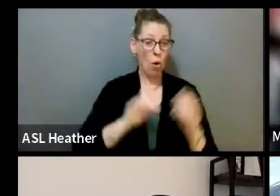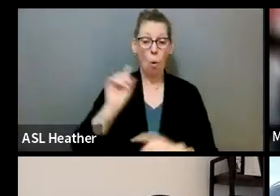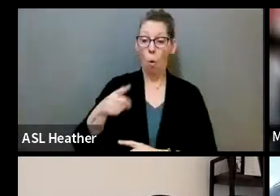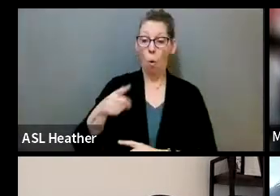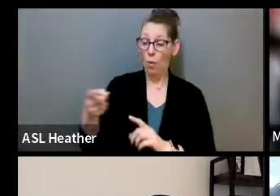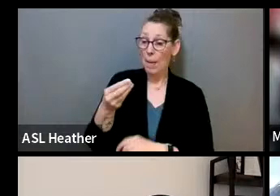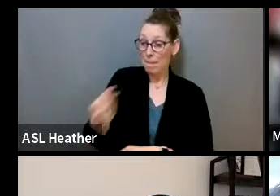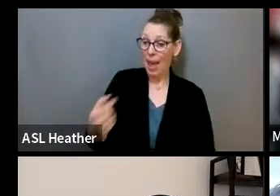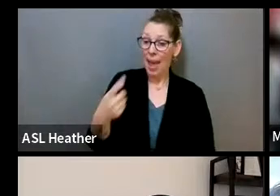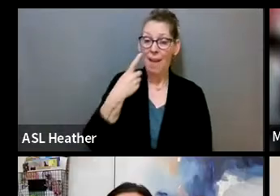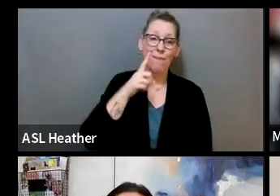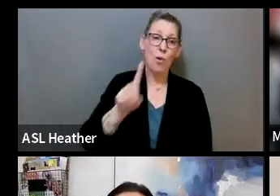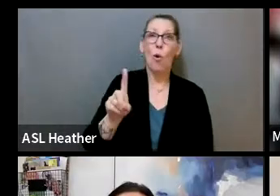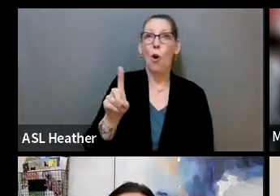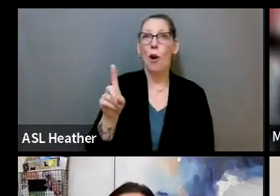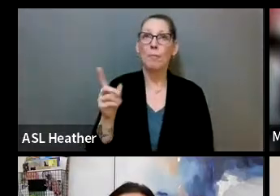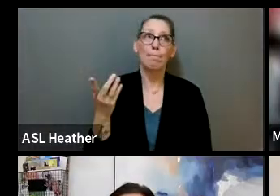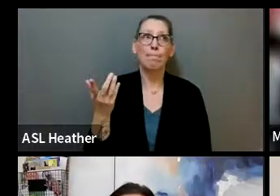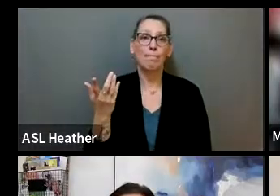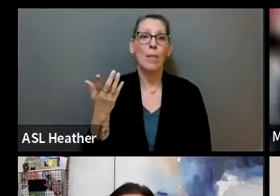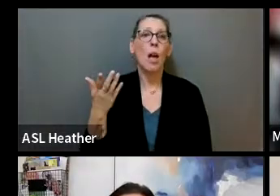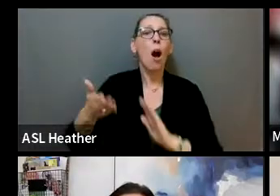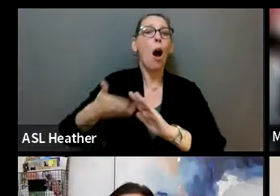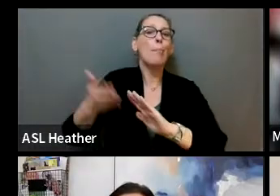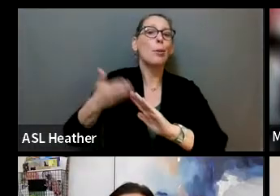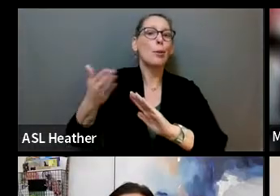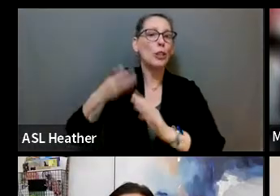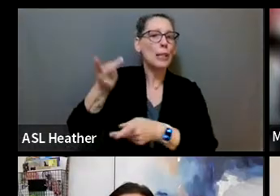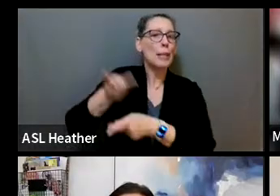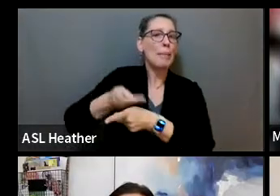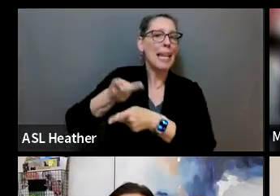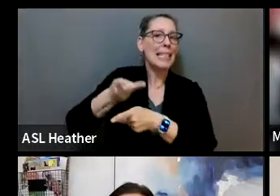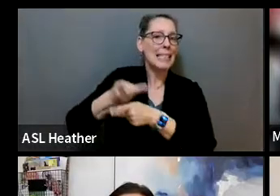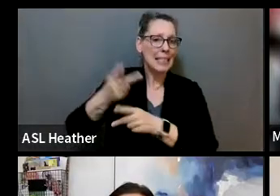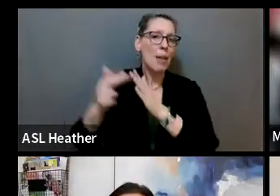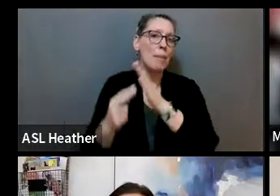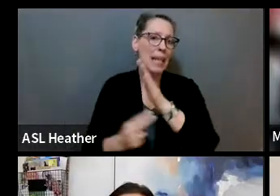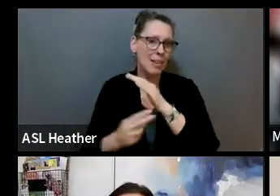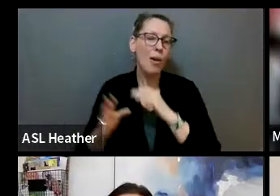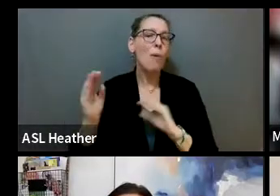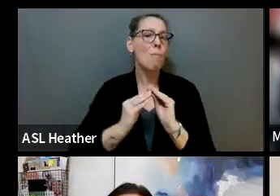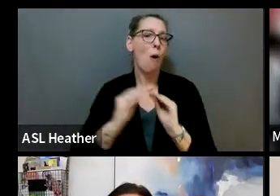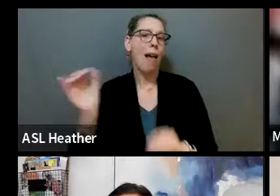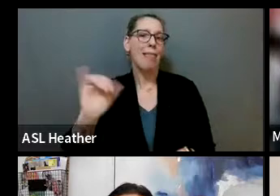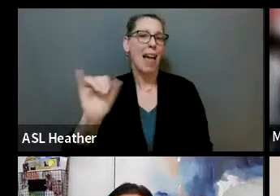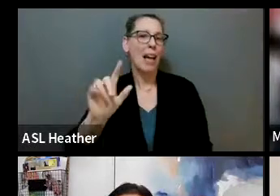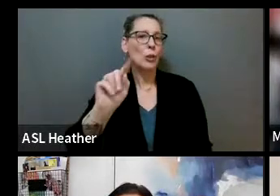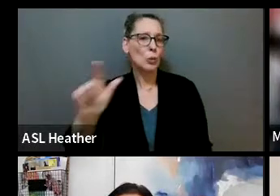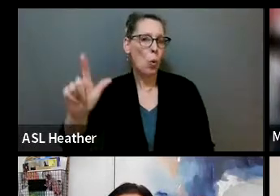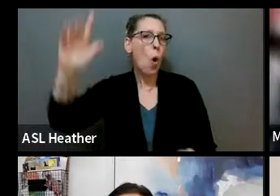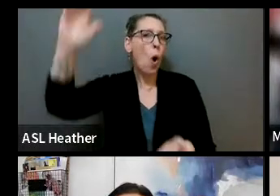for that for operations and maintenance of the facility, there is a likelihood that the toll would